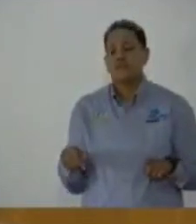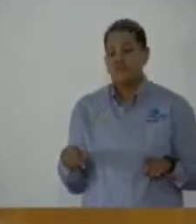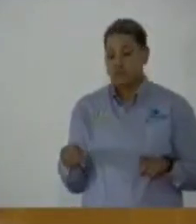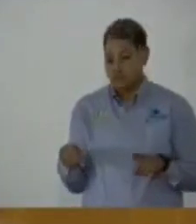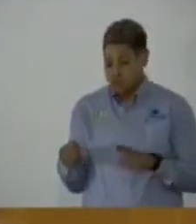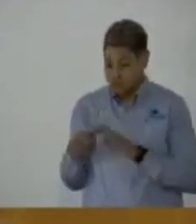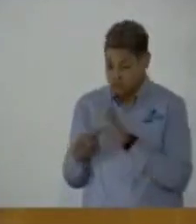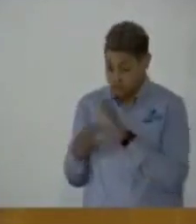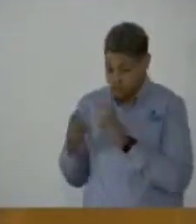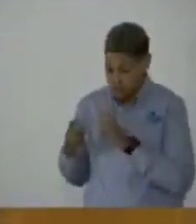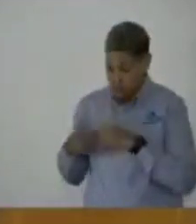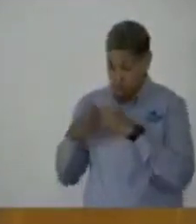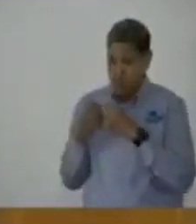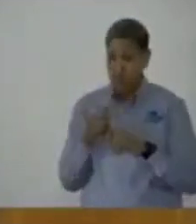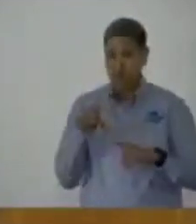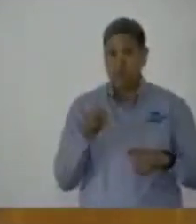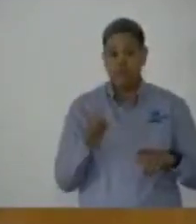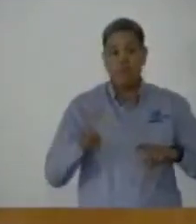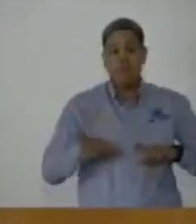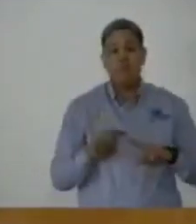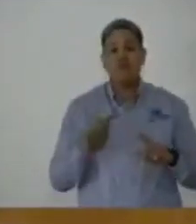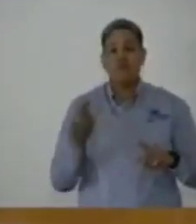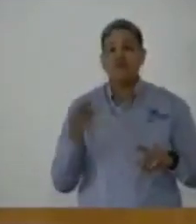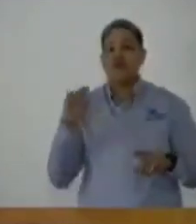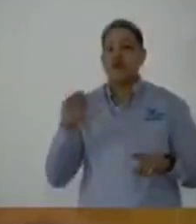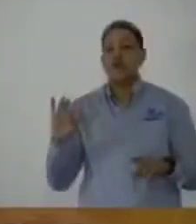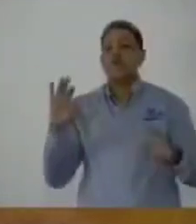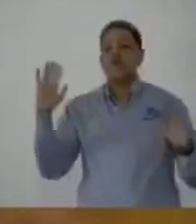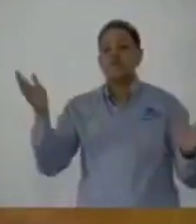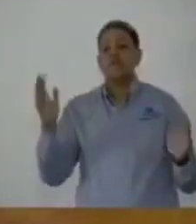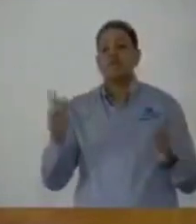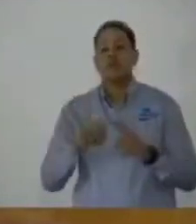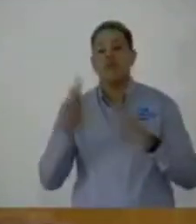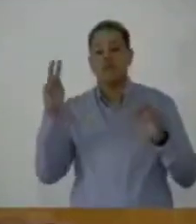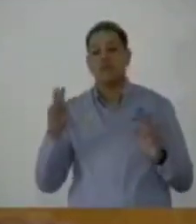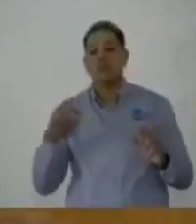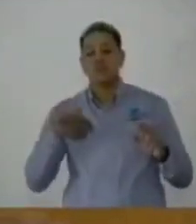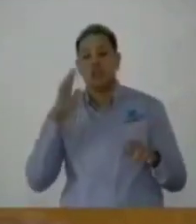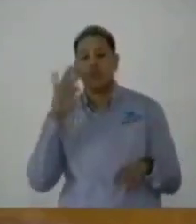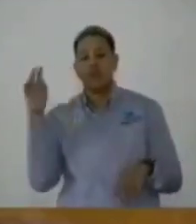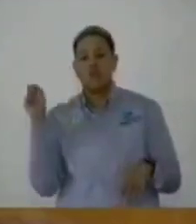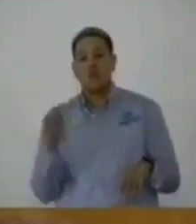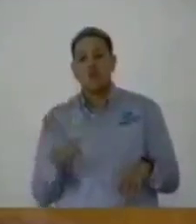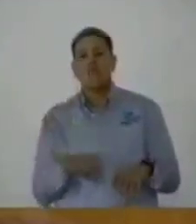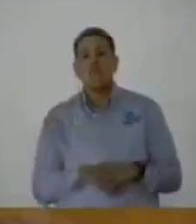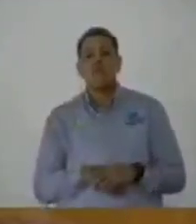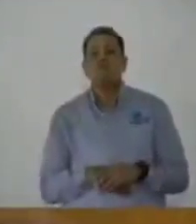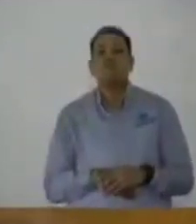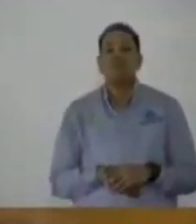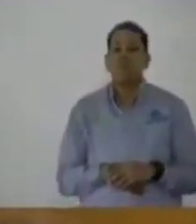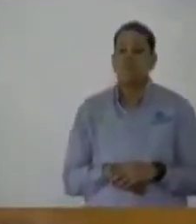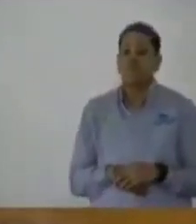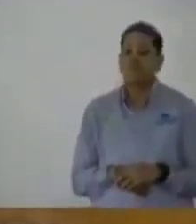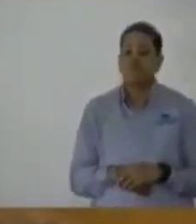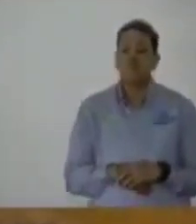Party when we did the IMF negotiation, an issue for which I will come back. So to set this